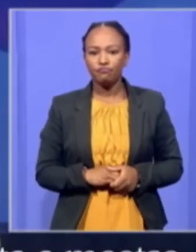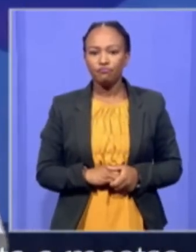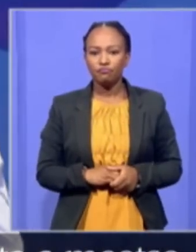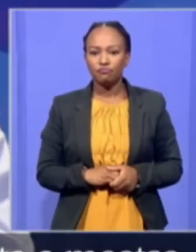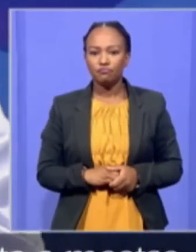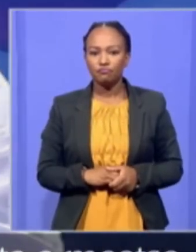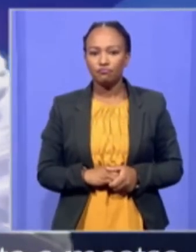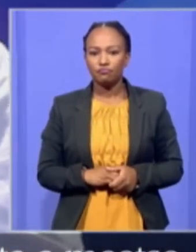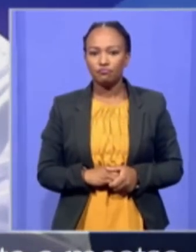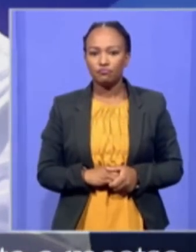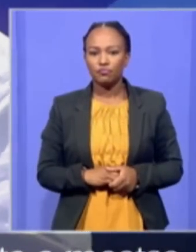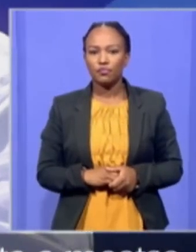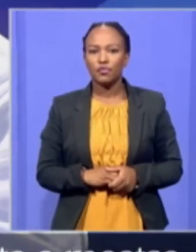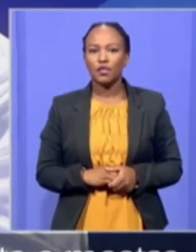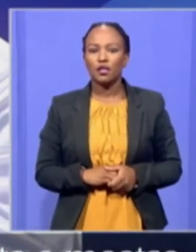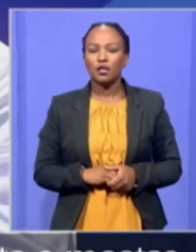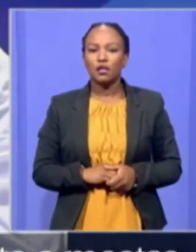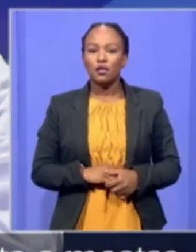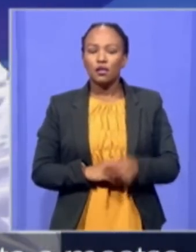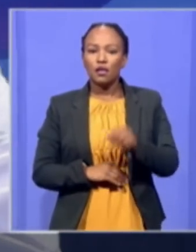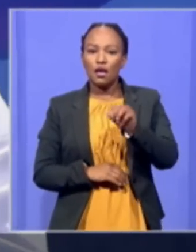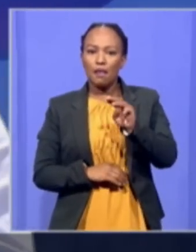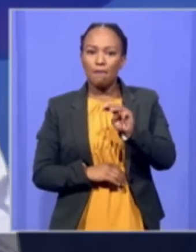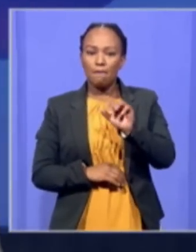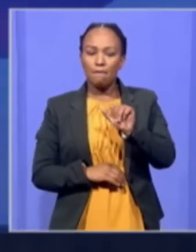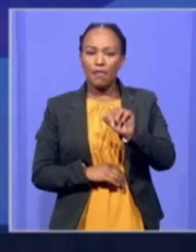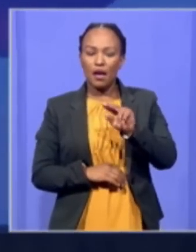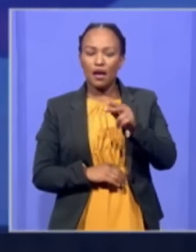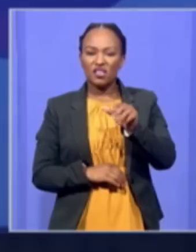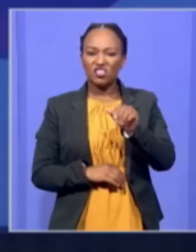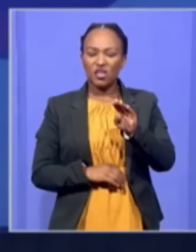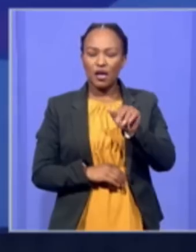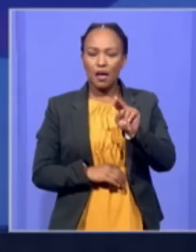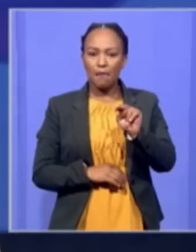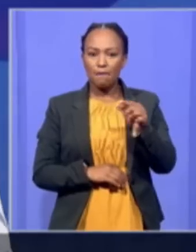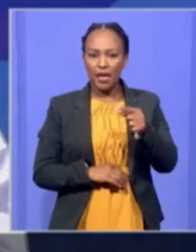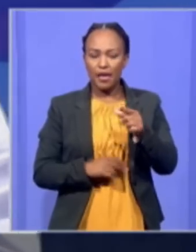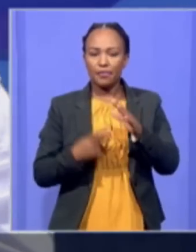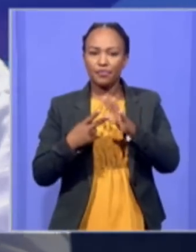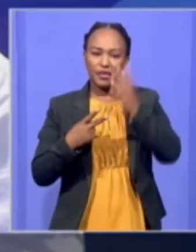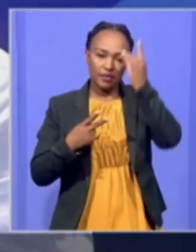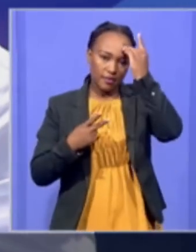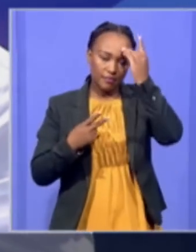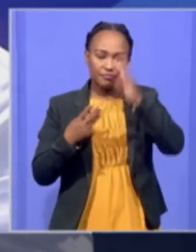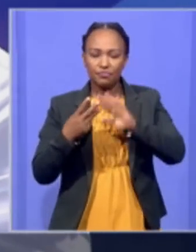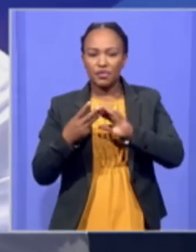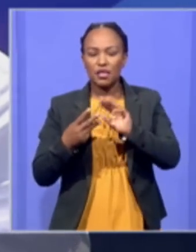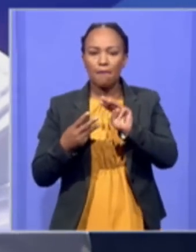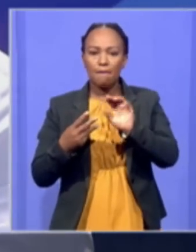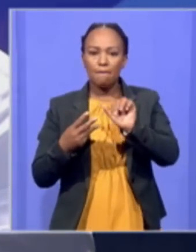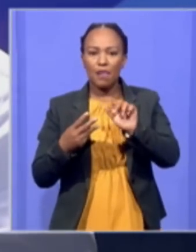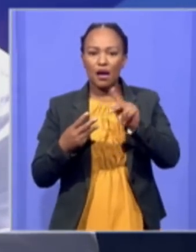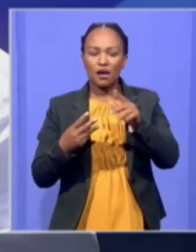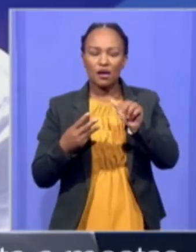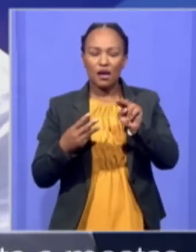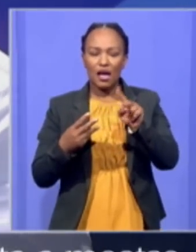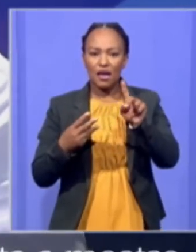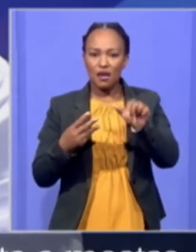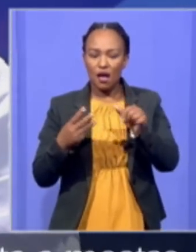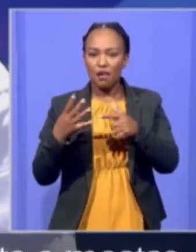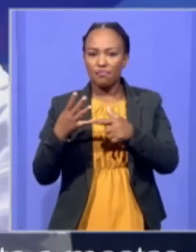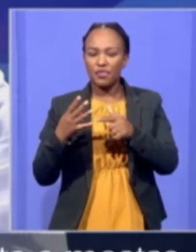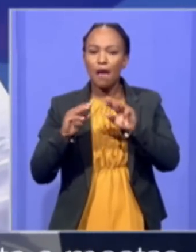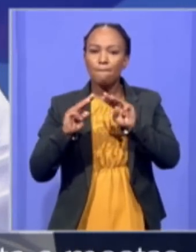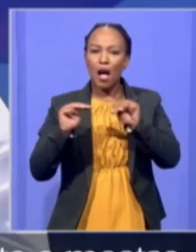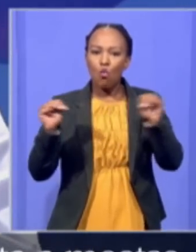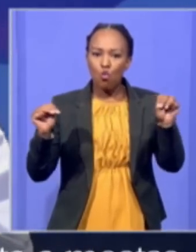Nationally, from Machabeng to Lekwa, from eThekwini to Makanda, to Mzimvubu to Mangaung, daily outages are becoming